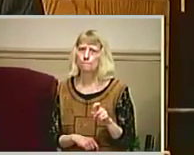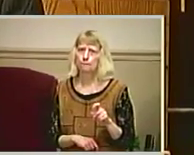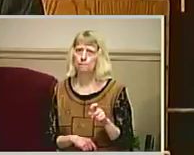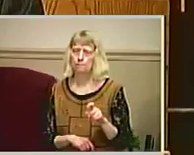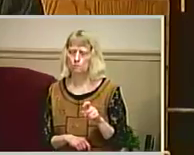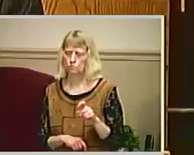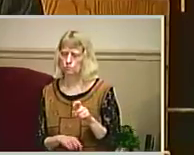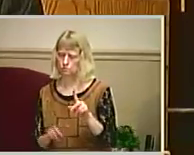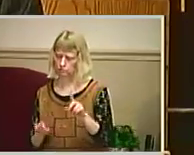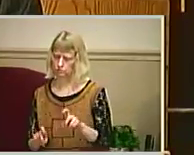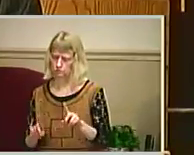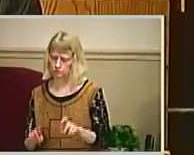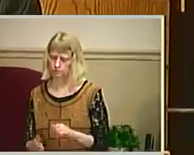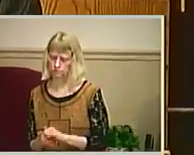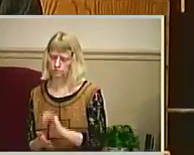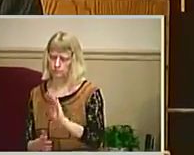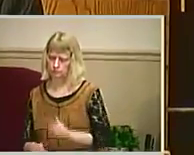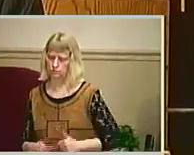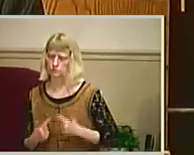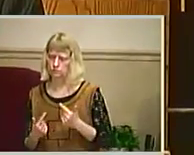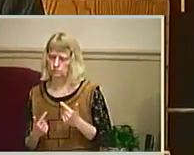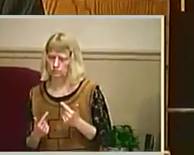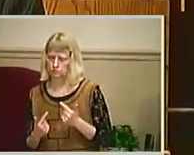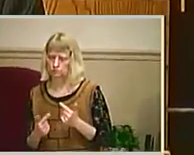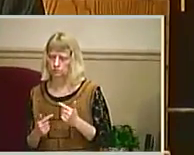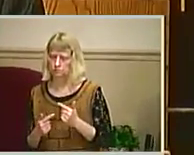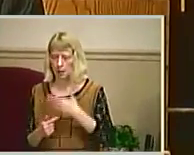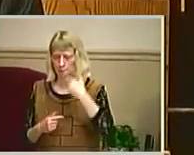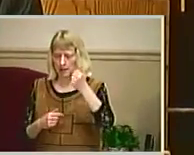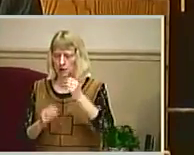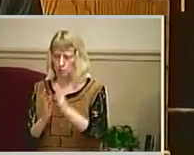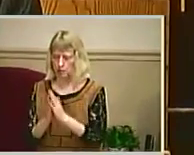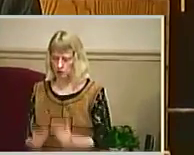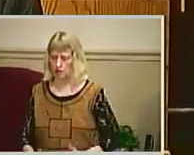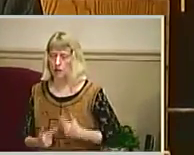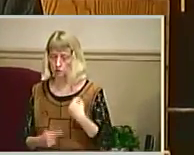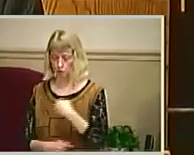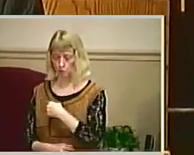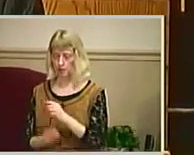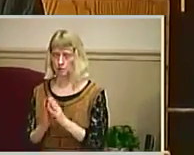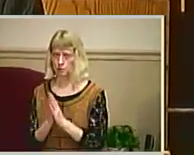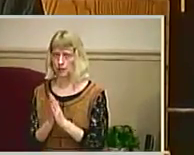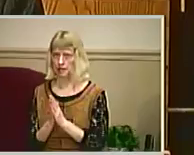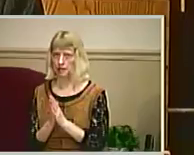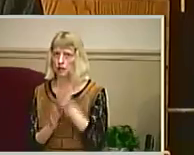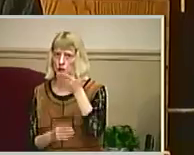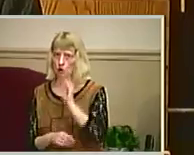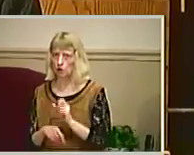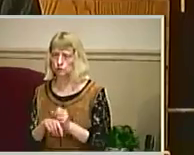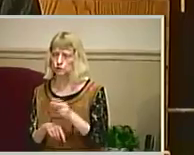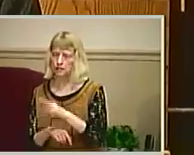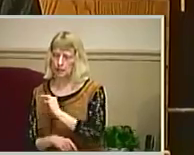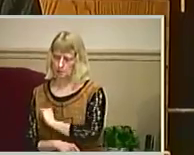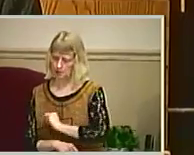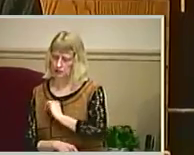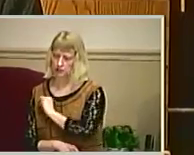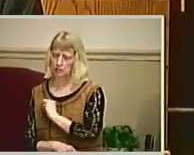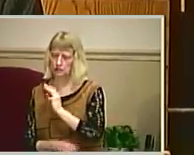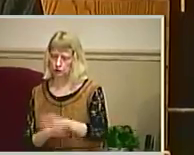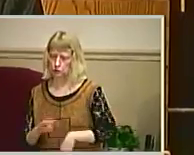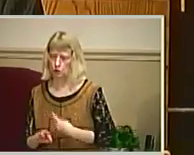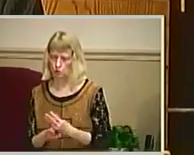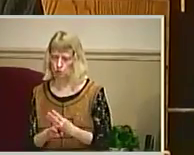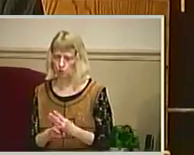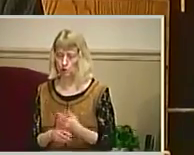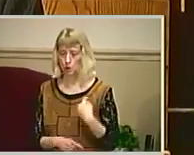take a good look at that and advance our prayer life. You know, we pray that God will send missionaries to the world, and